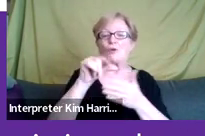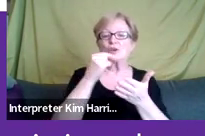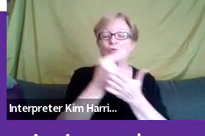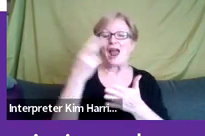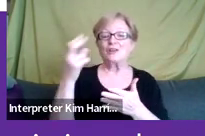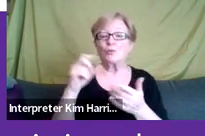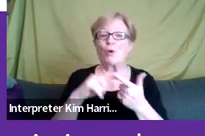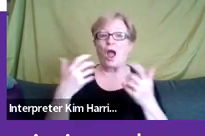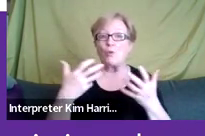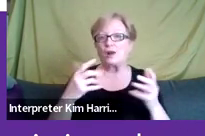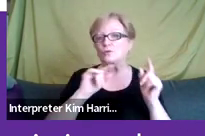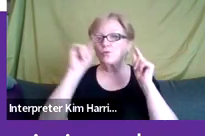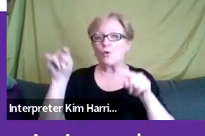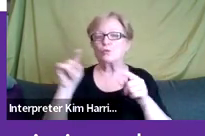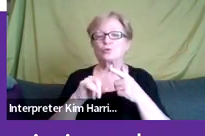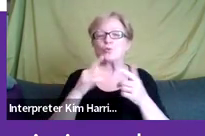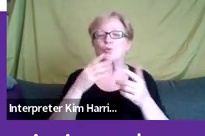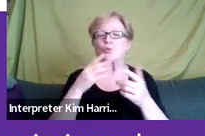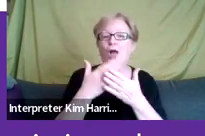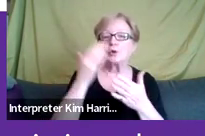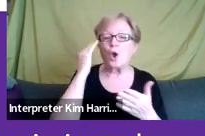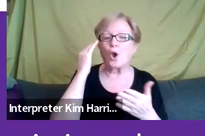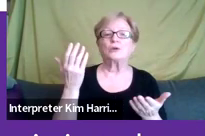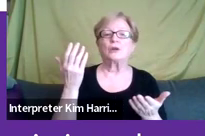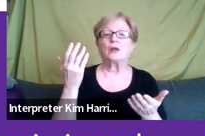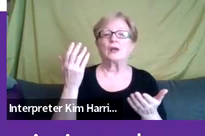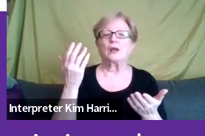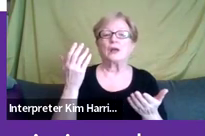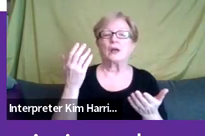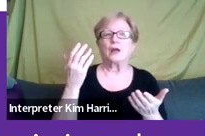to a very well-known, at the time,